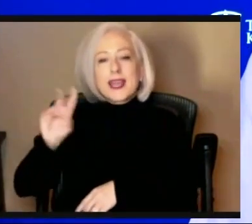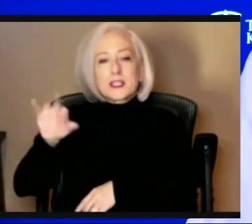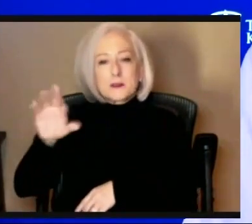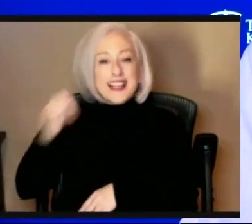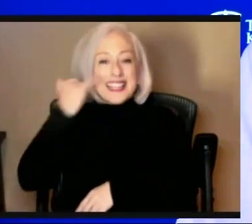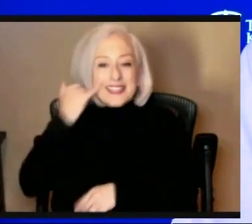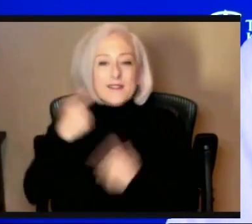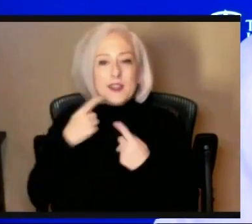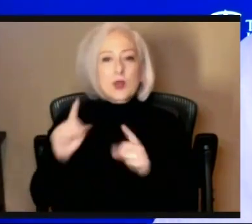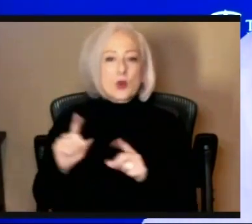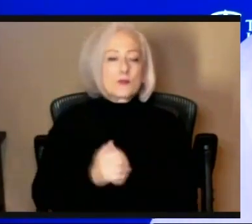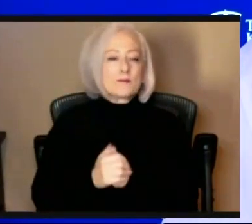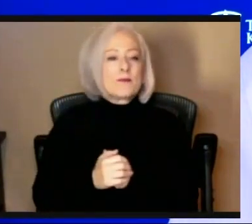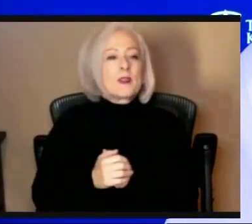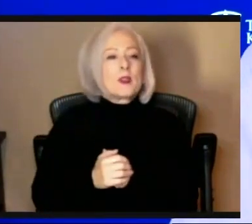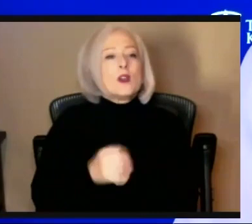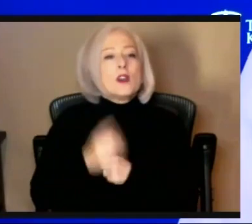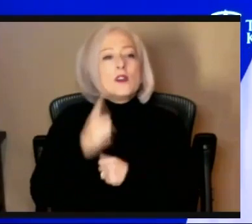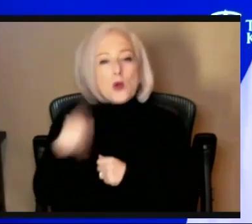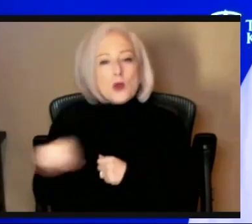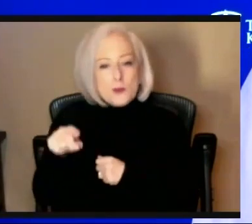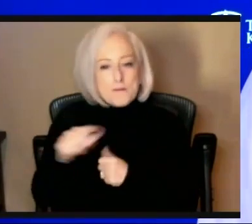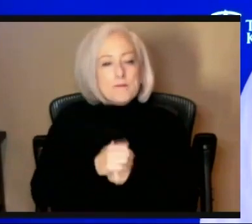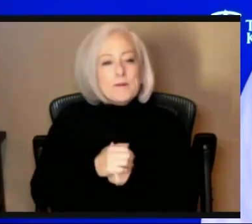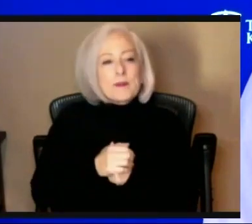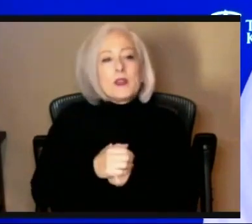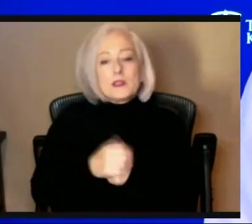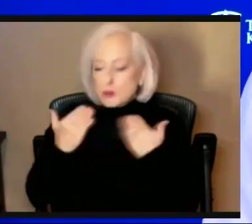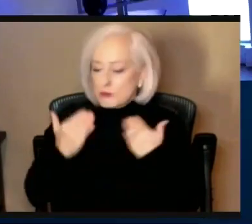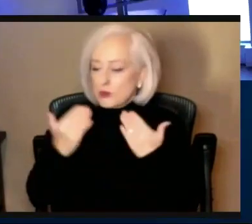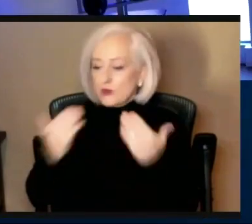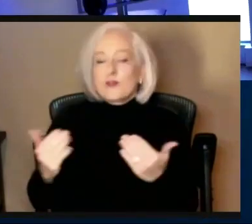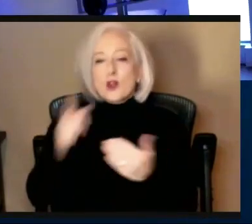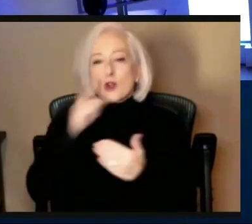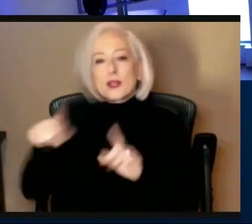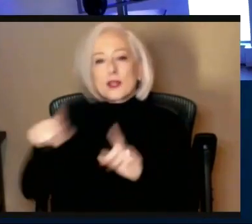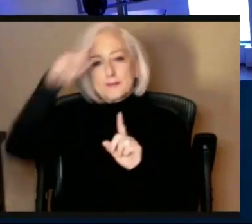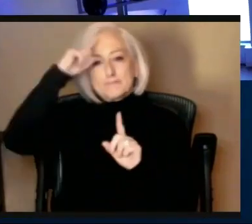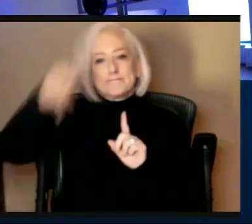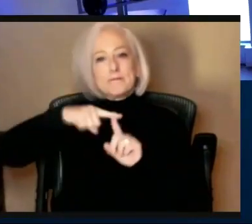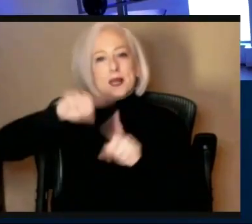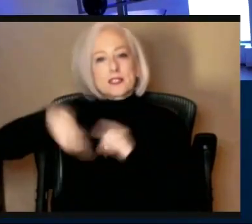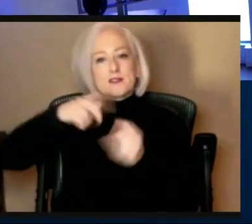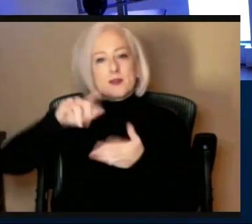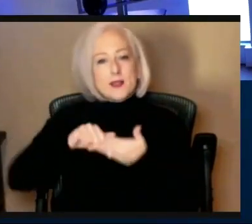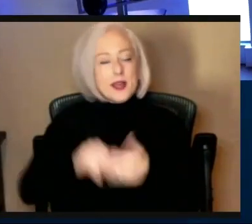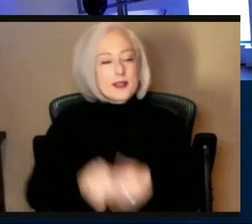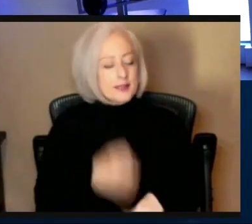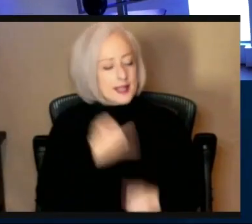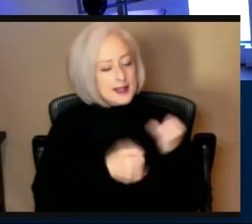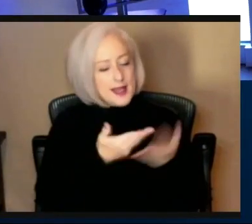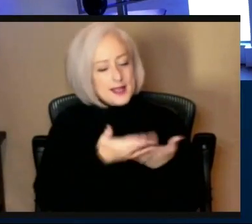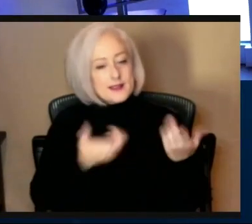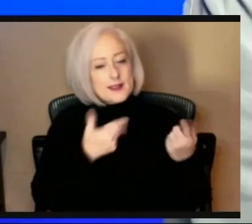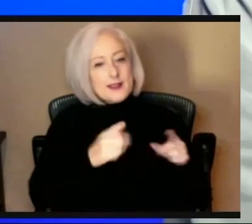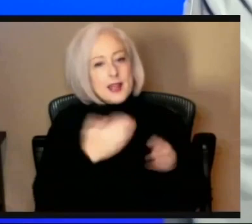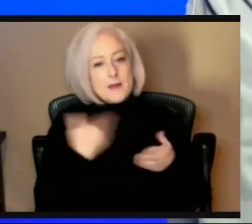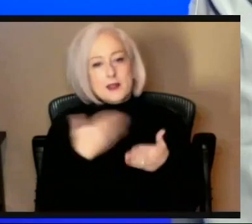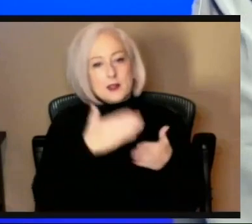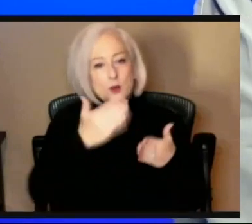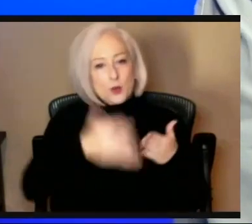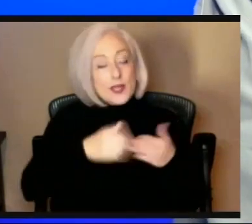that's another thing that moving forward we are all optimistic about. And the last thing that came out over the weekend was that if you have